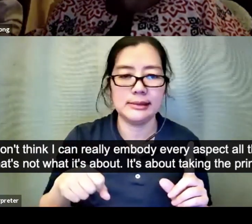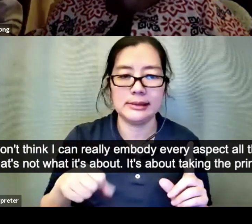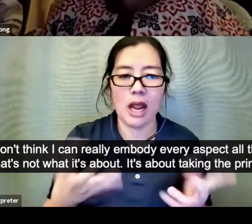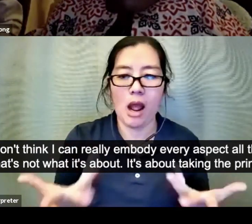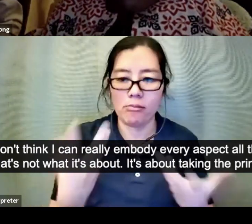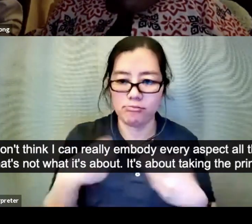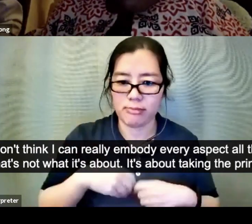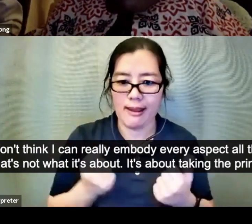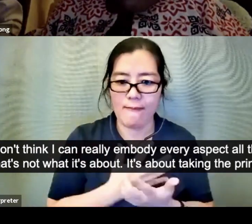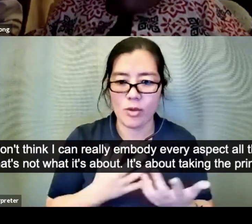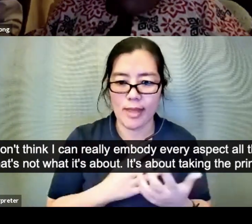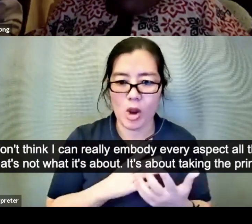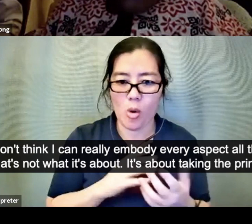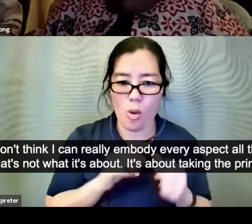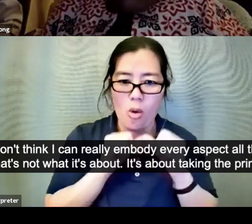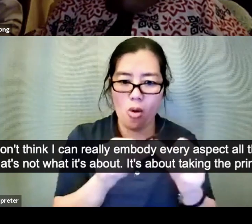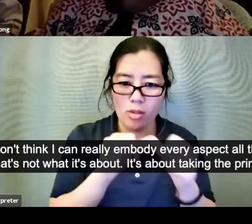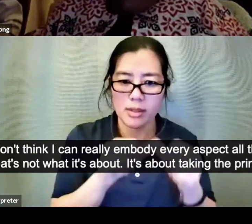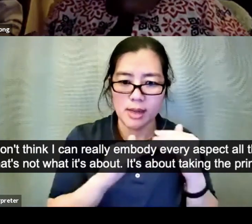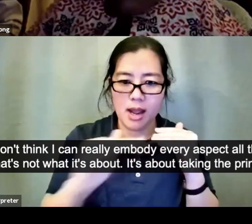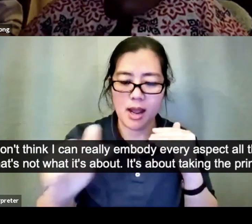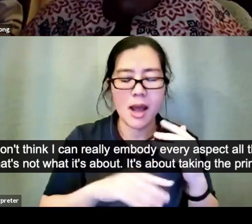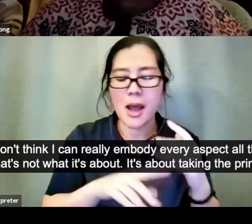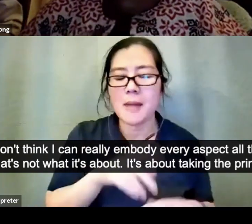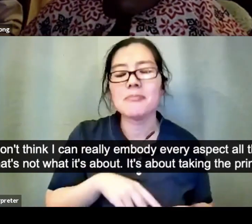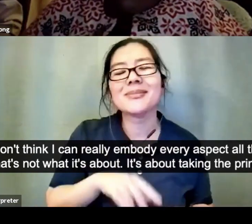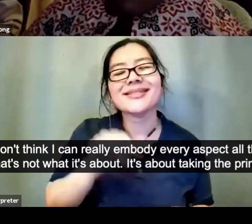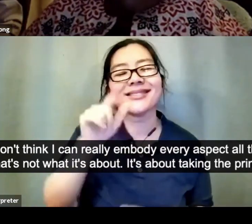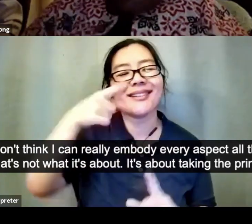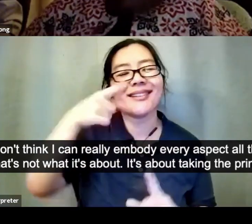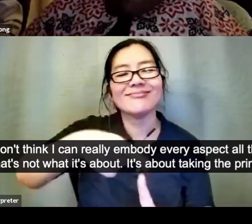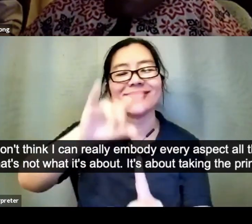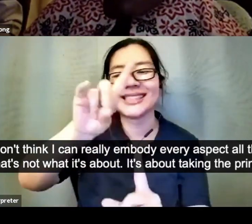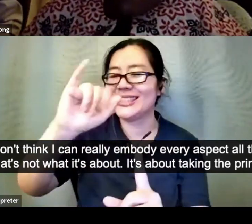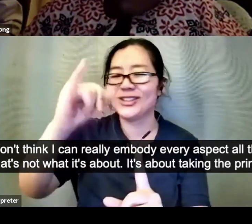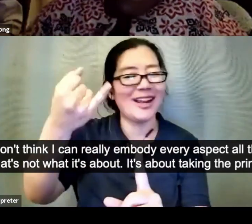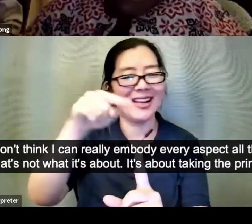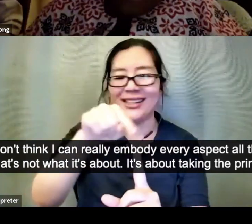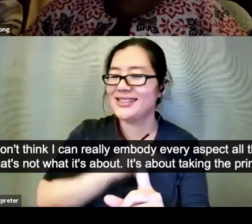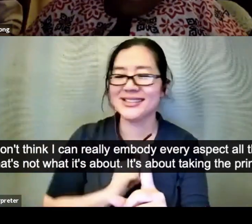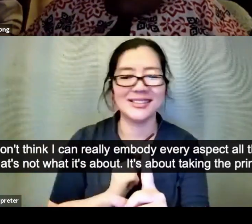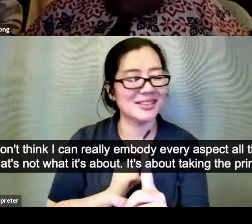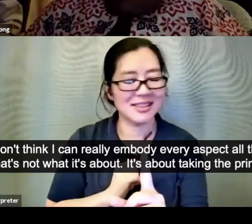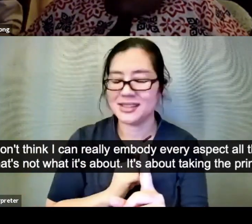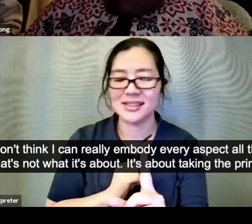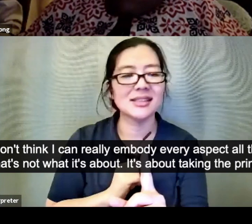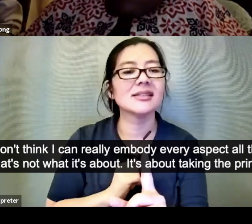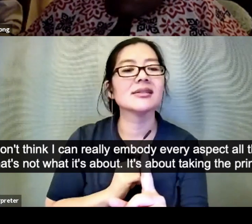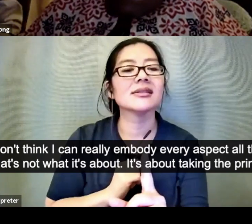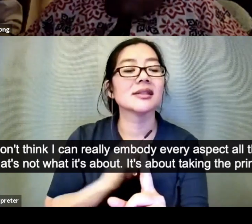aspect all the time. But I don't think that's what DJ is about, right? That's not what it's about. It's about taking the